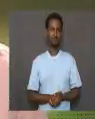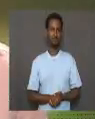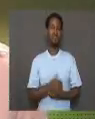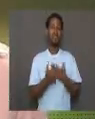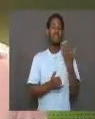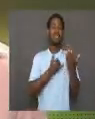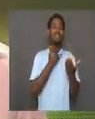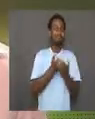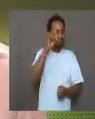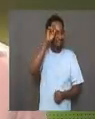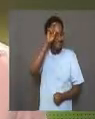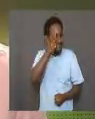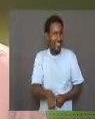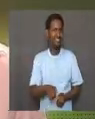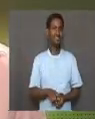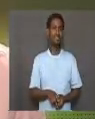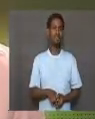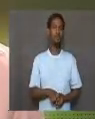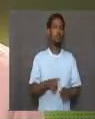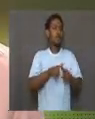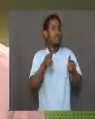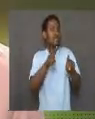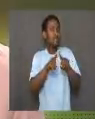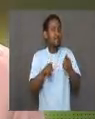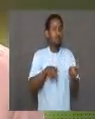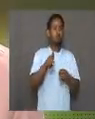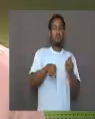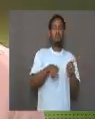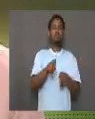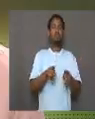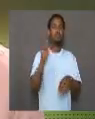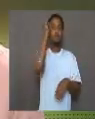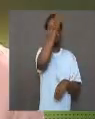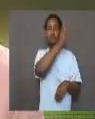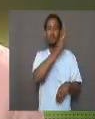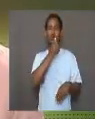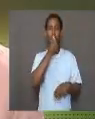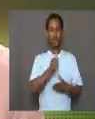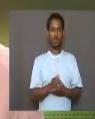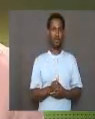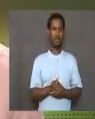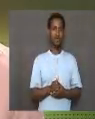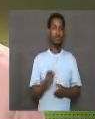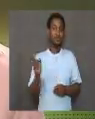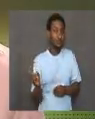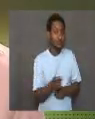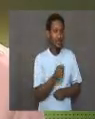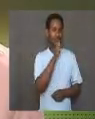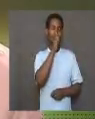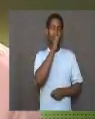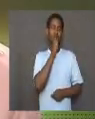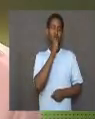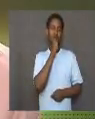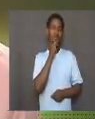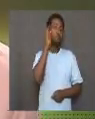It is necessary for the different peoples of Ethiopia to be tolerant